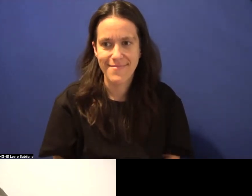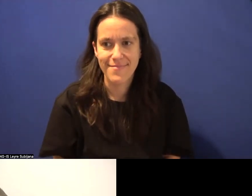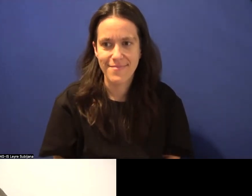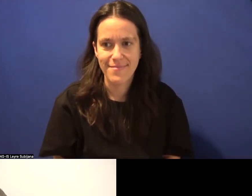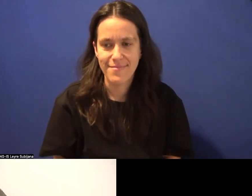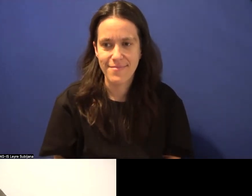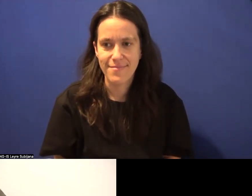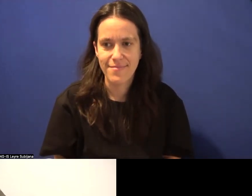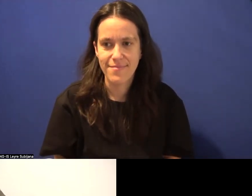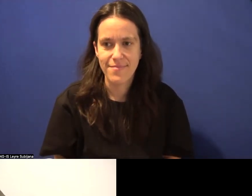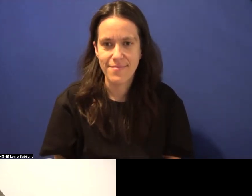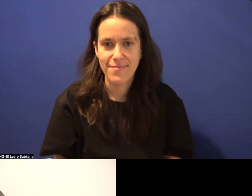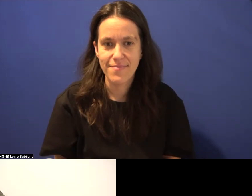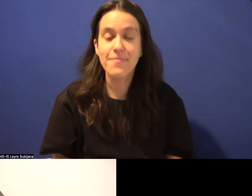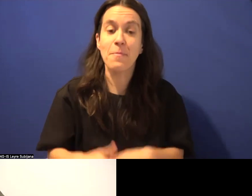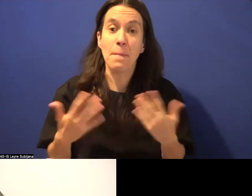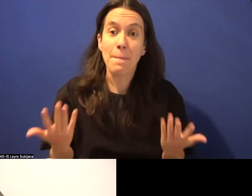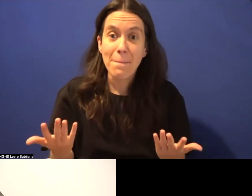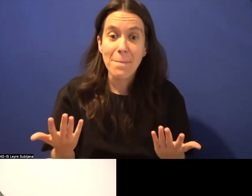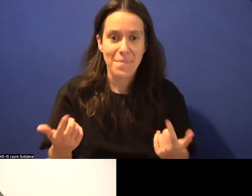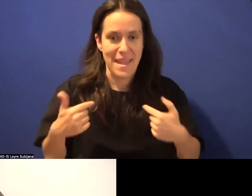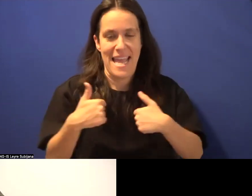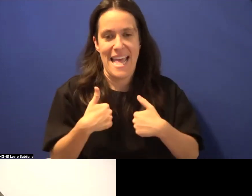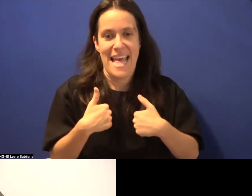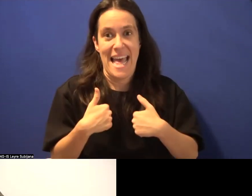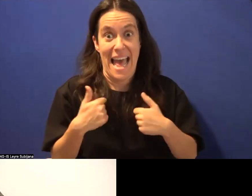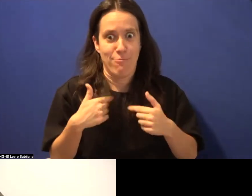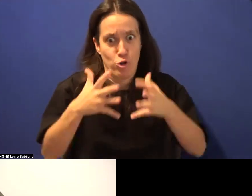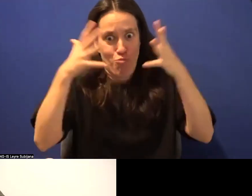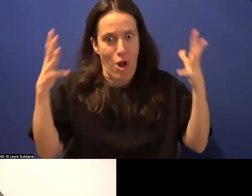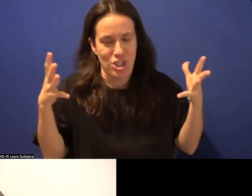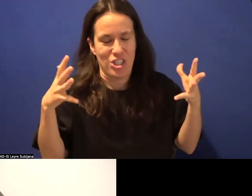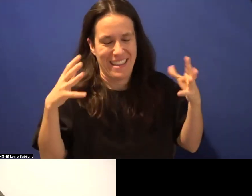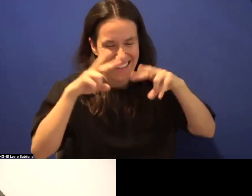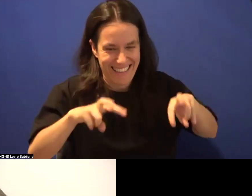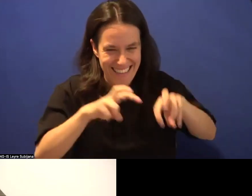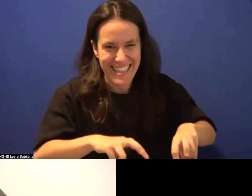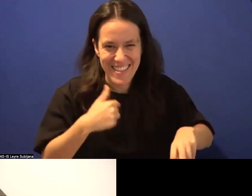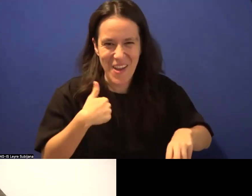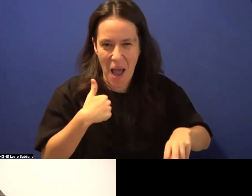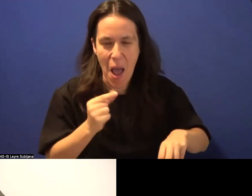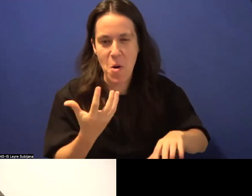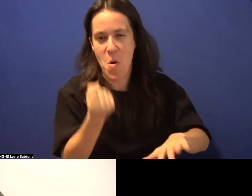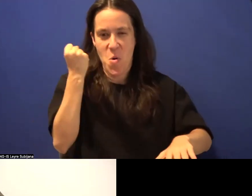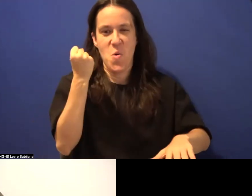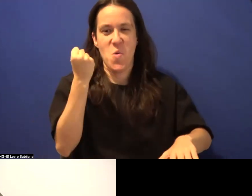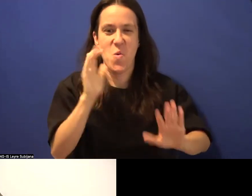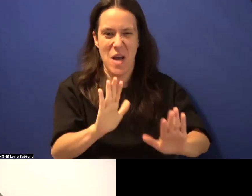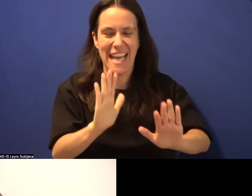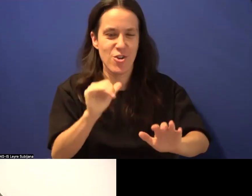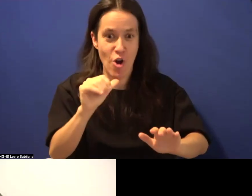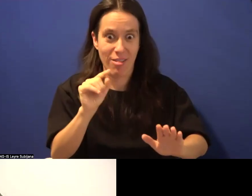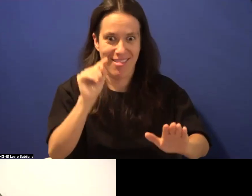So I didn't get a chance to, because I put too much into it. I decided to wait the top end and not get to the neuroscience stuff. But